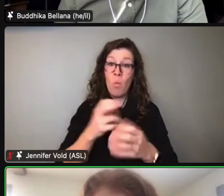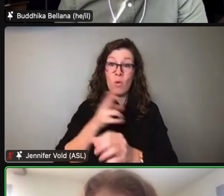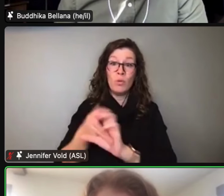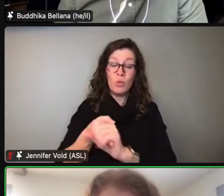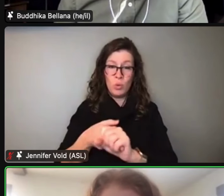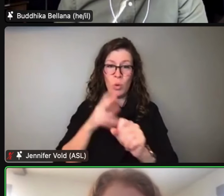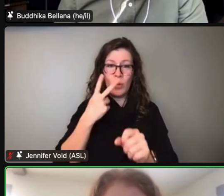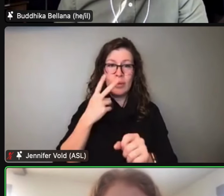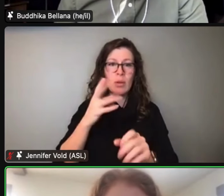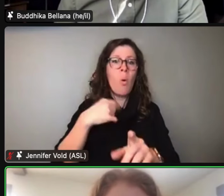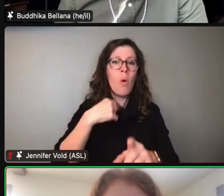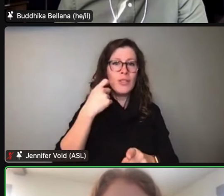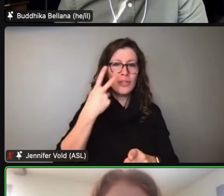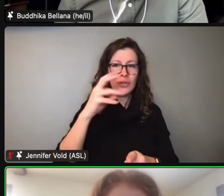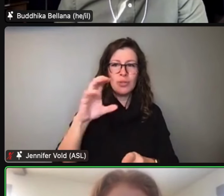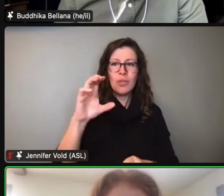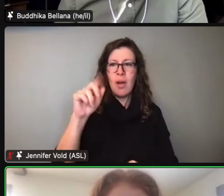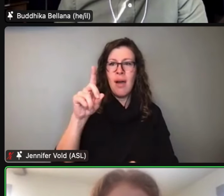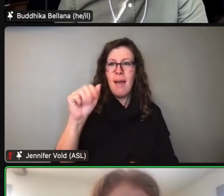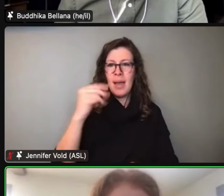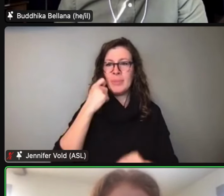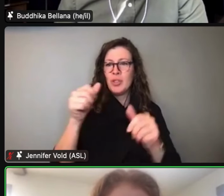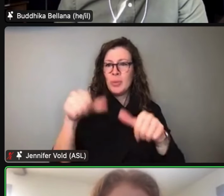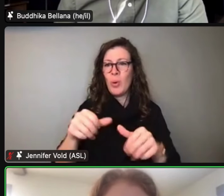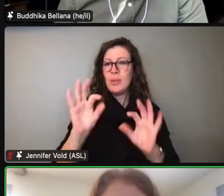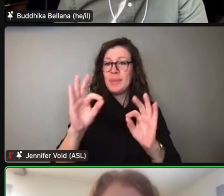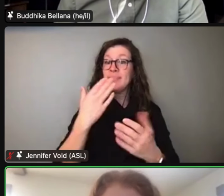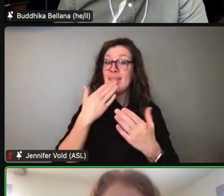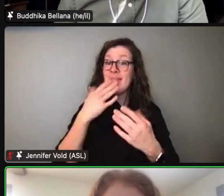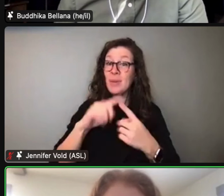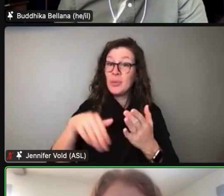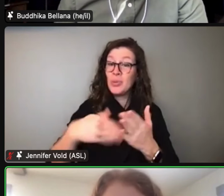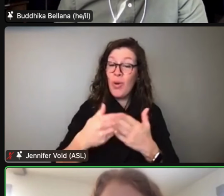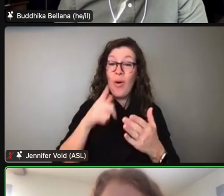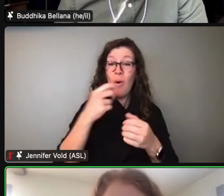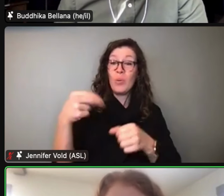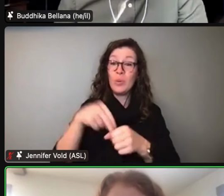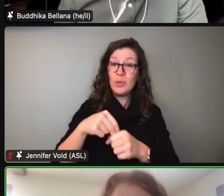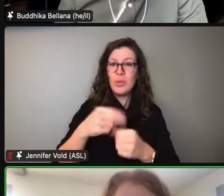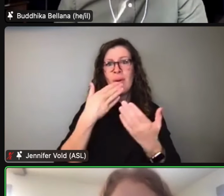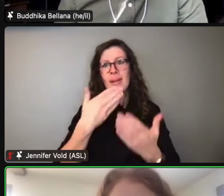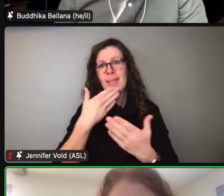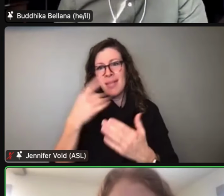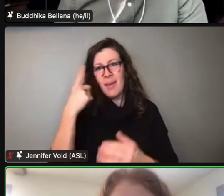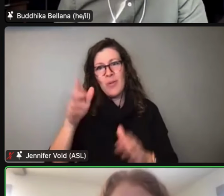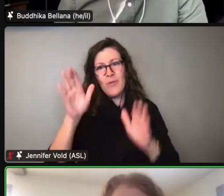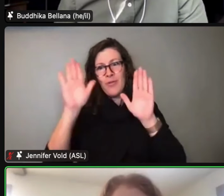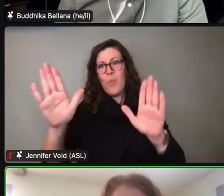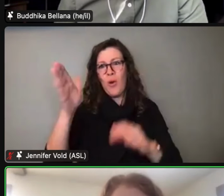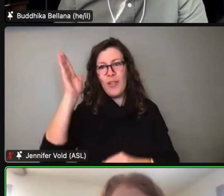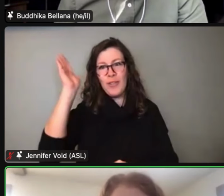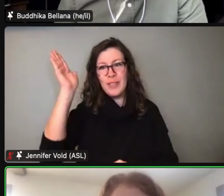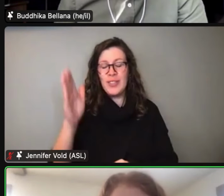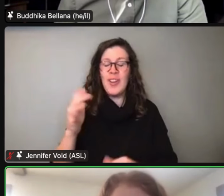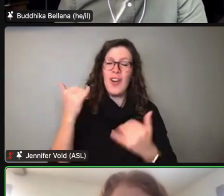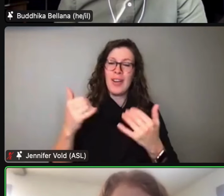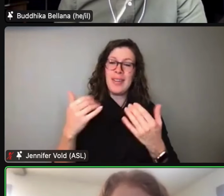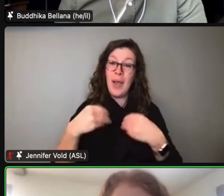Adam just posted it. But thank you to everyone attending. Thank you for a fabulous talk. So we'll just give a